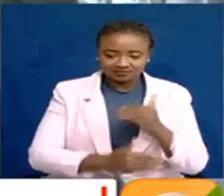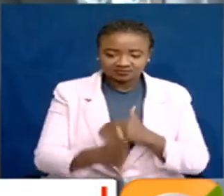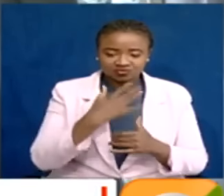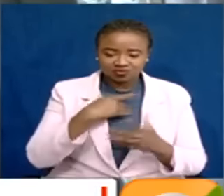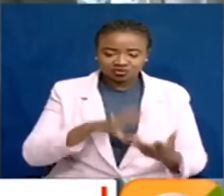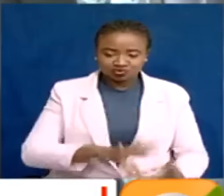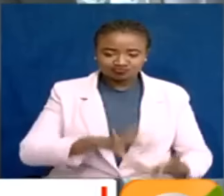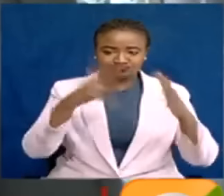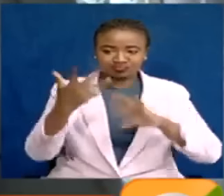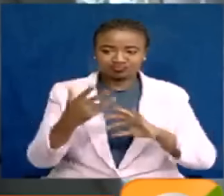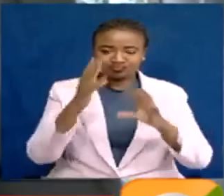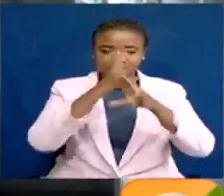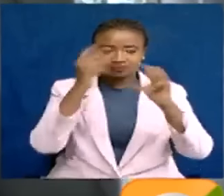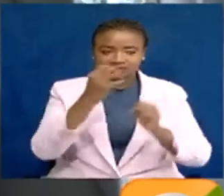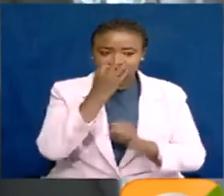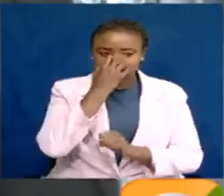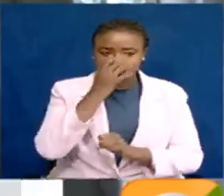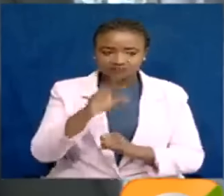from power.